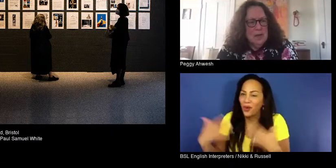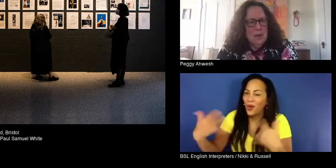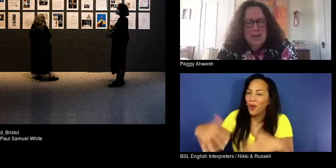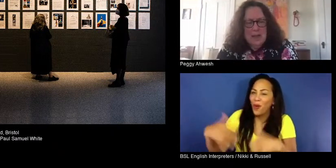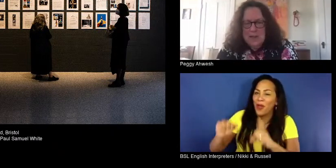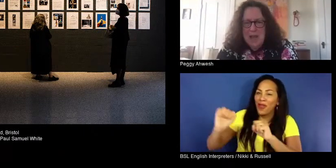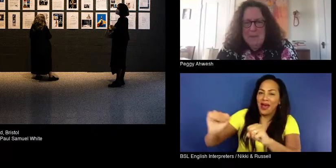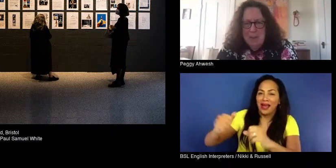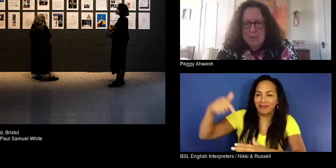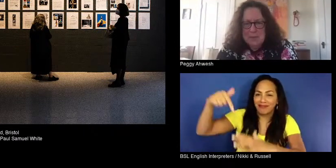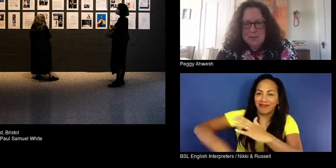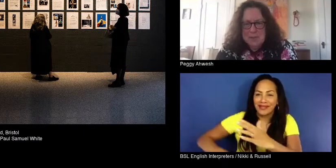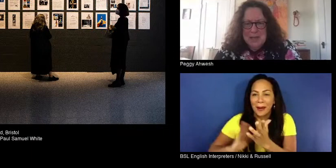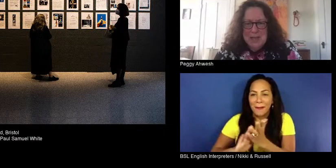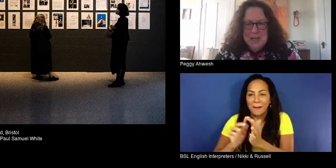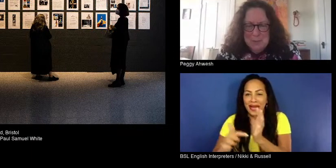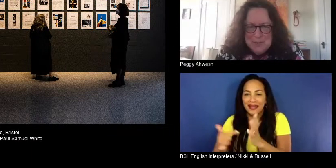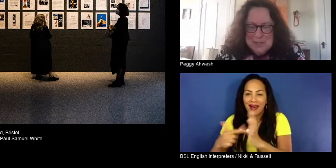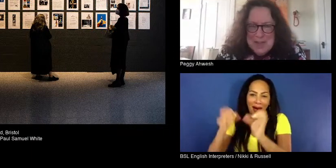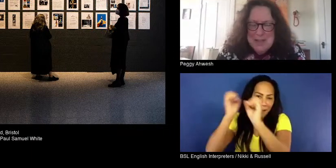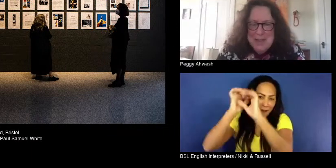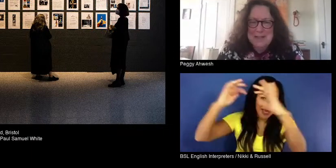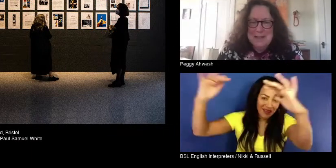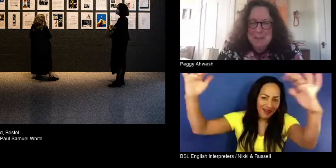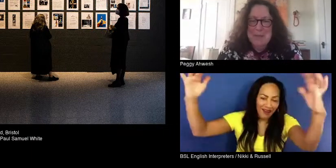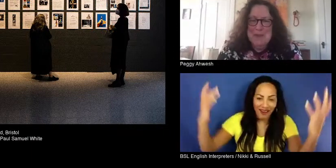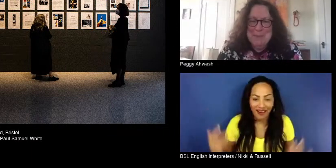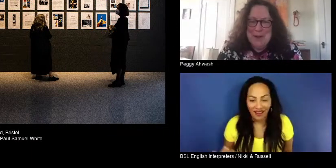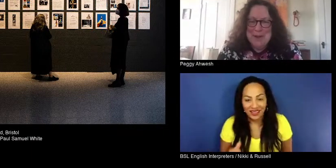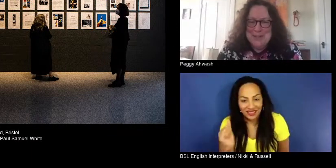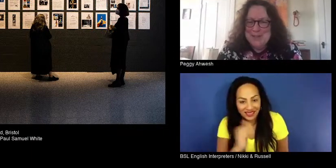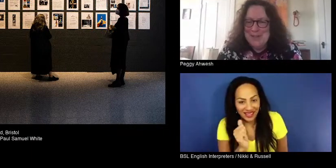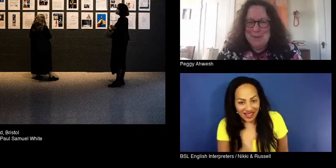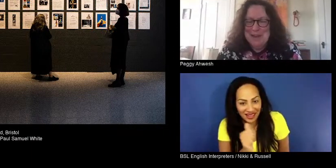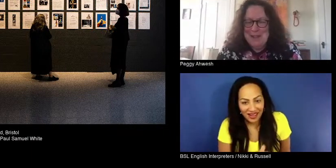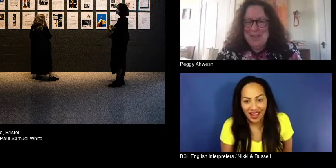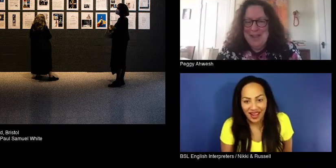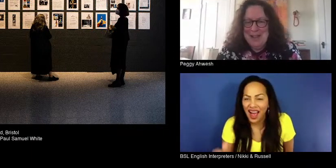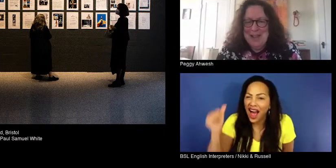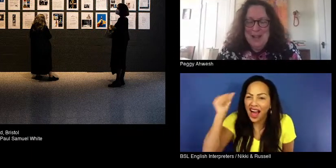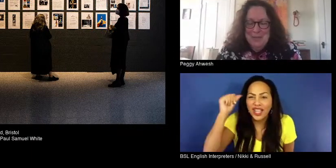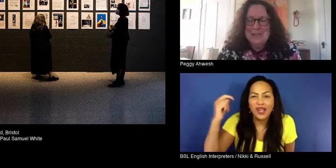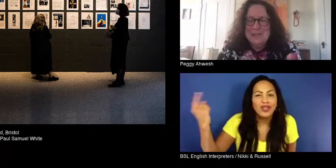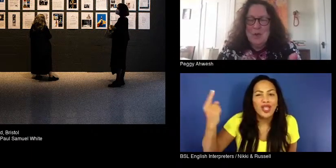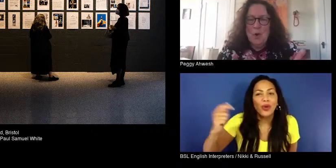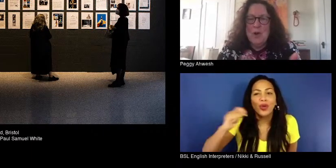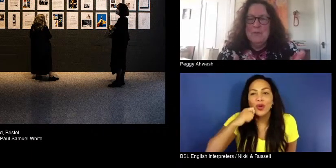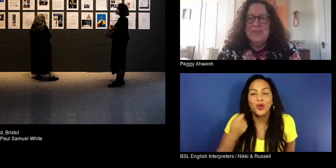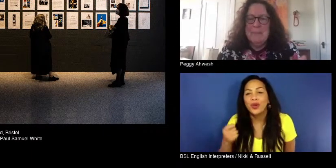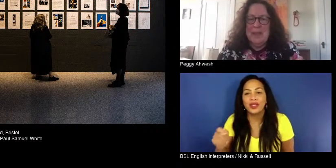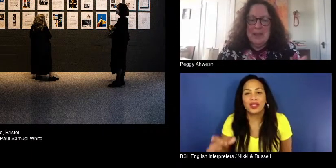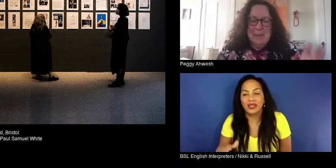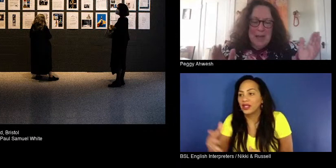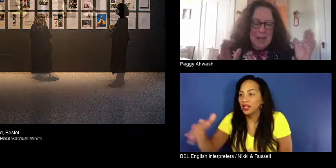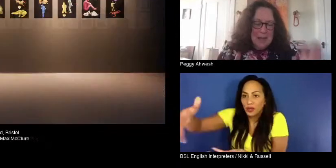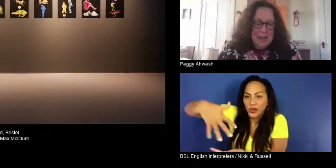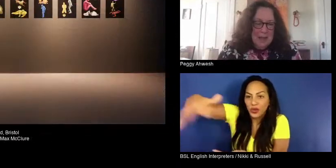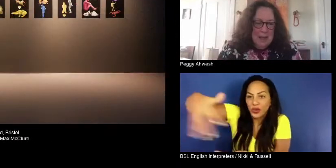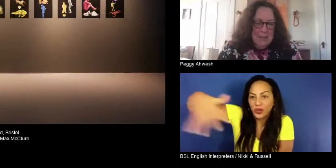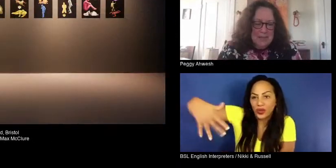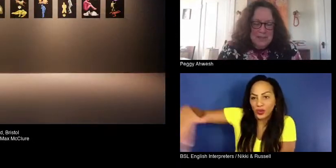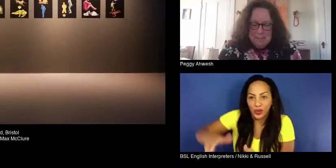Warhol's, he had the time capsules, and he would just take things and dump them into boxes and not really think like, this is an order of something. It'd be